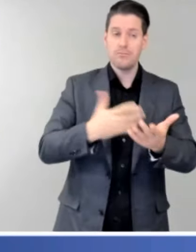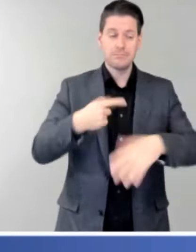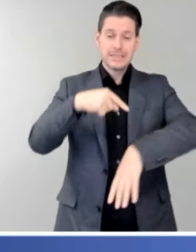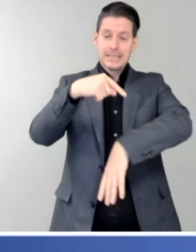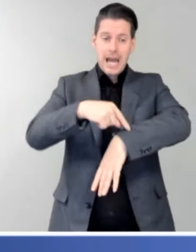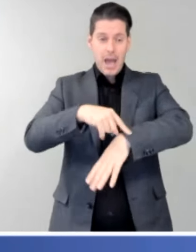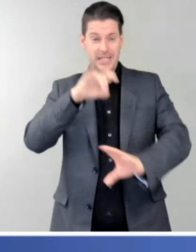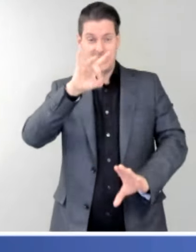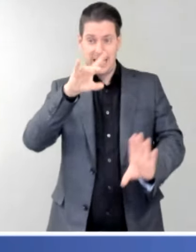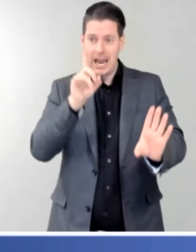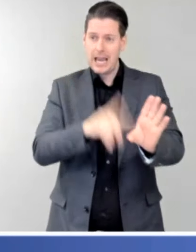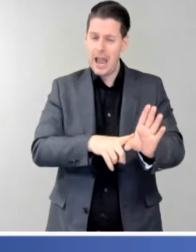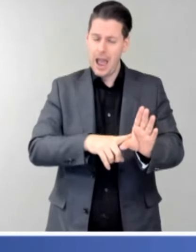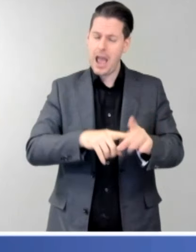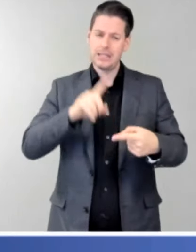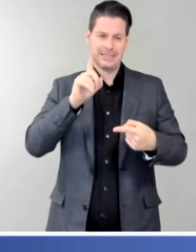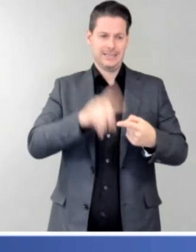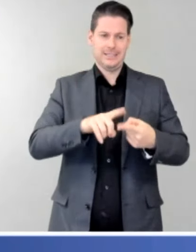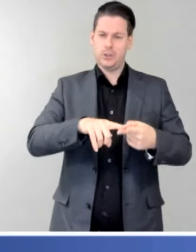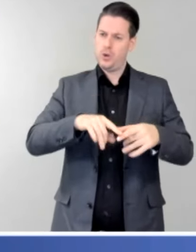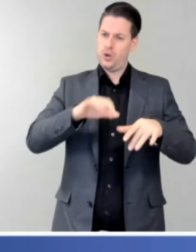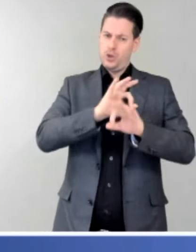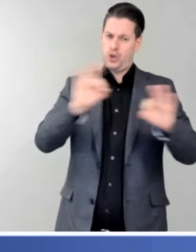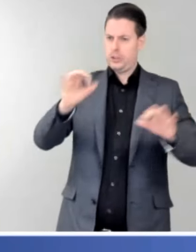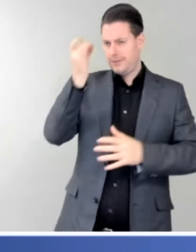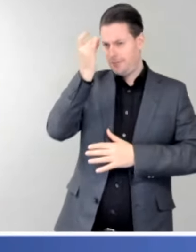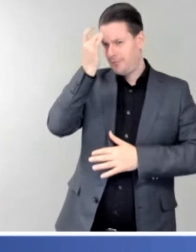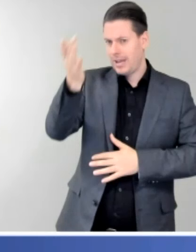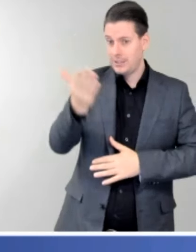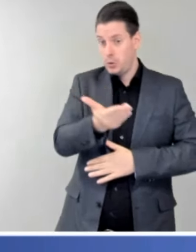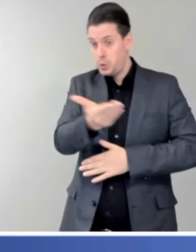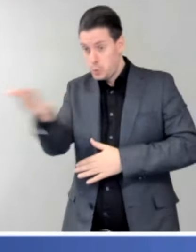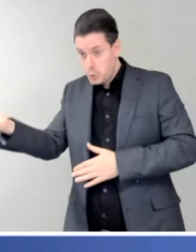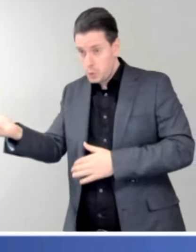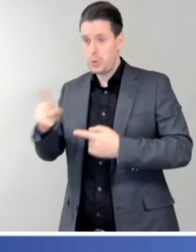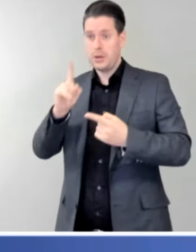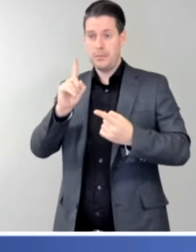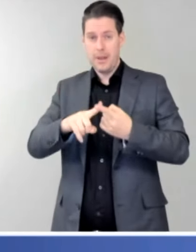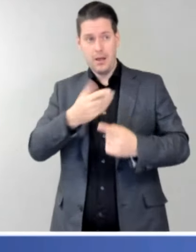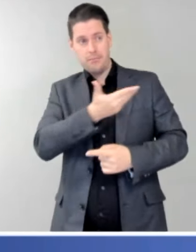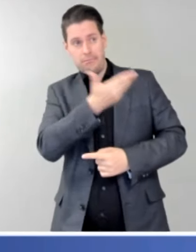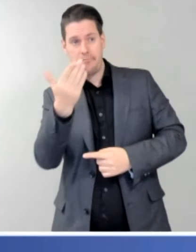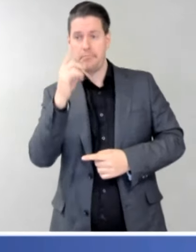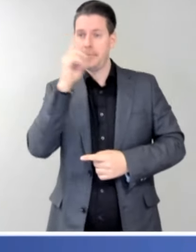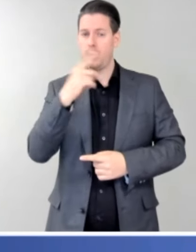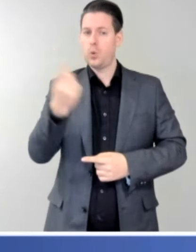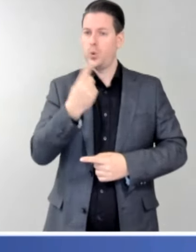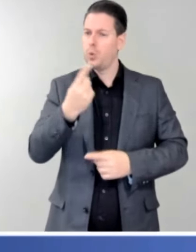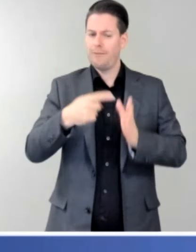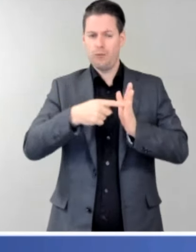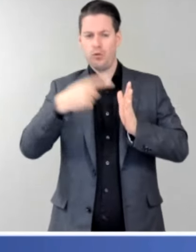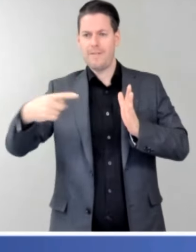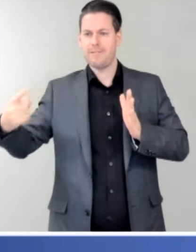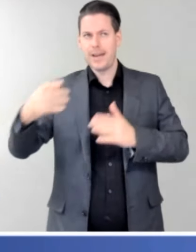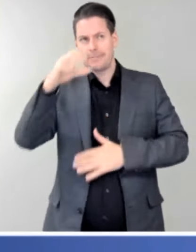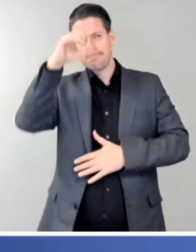Australia will not forget you, and certainly not those you love and mourn who are forever in our hearts. May they